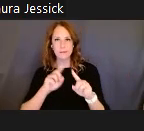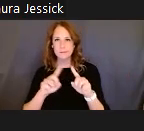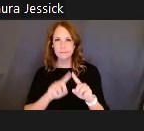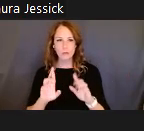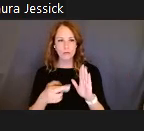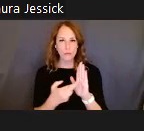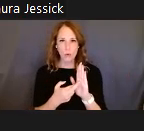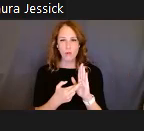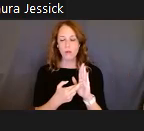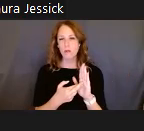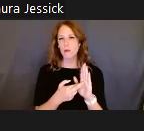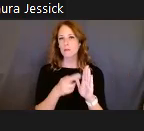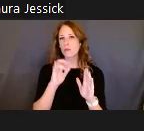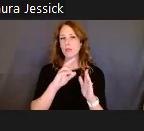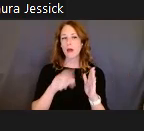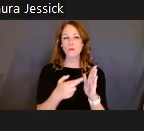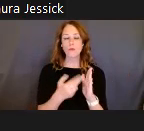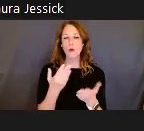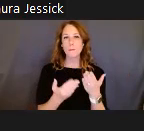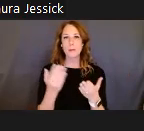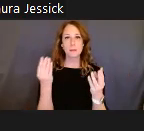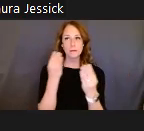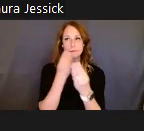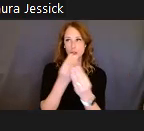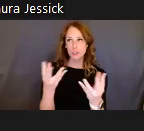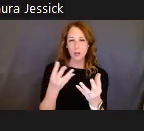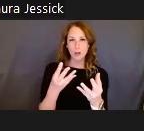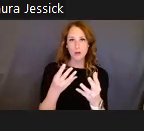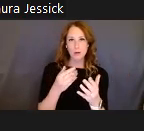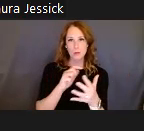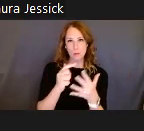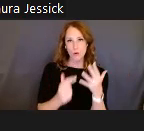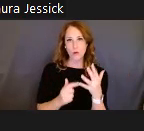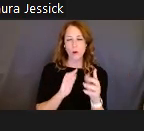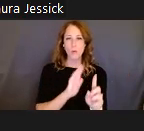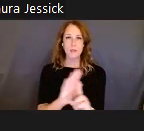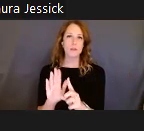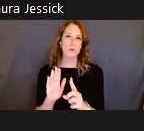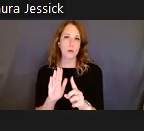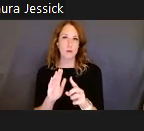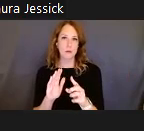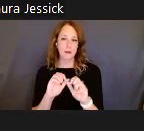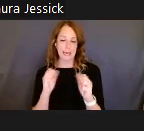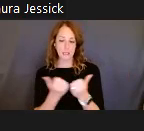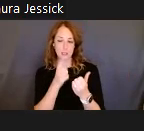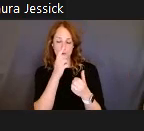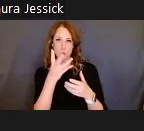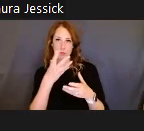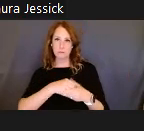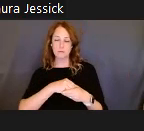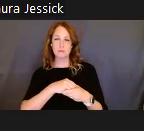that role looks like one, share the protocol with your member agencies, right? So make sure that you